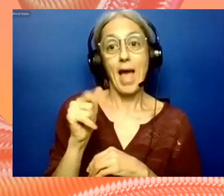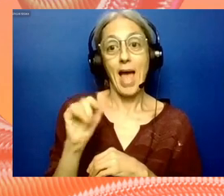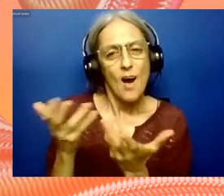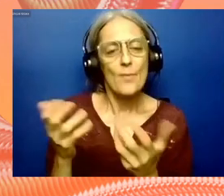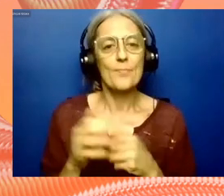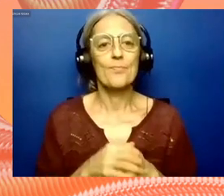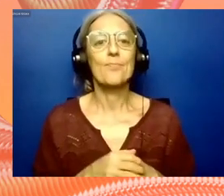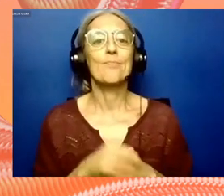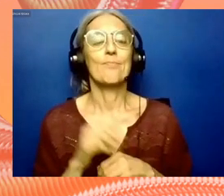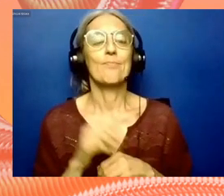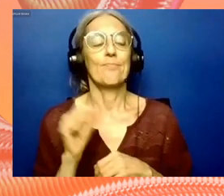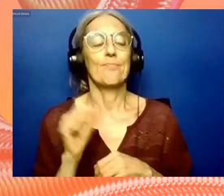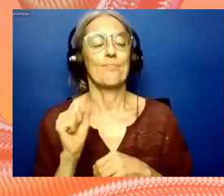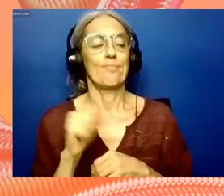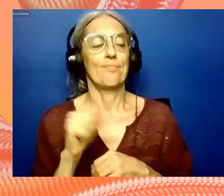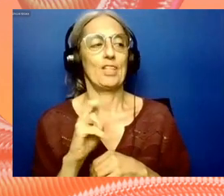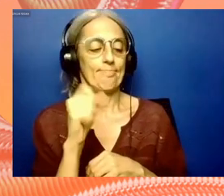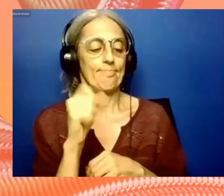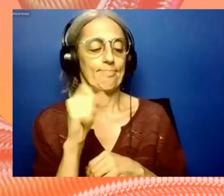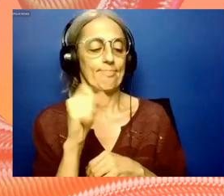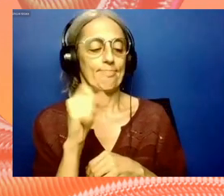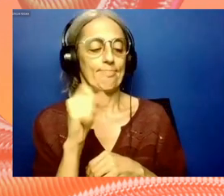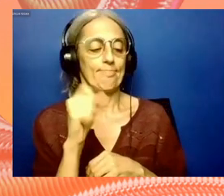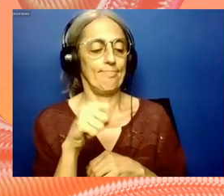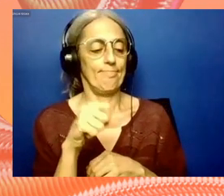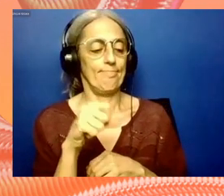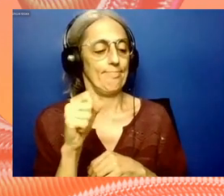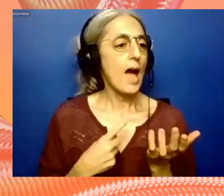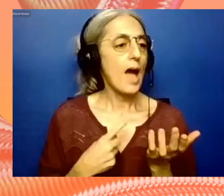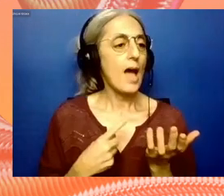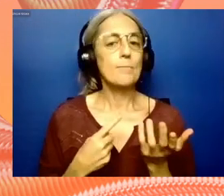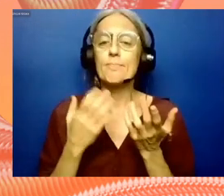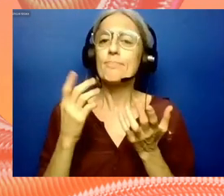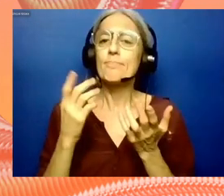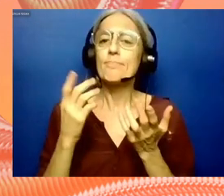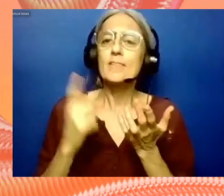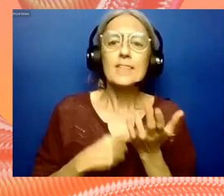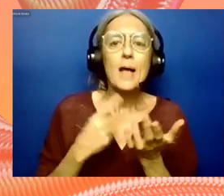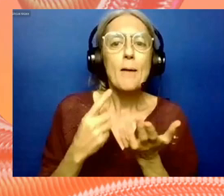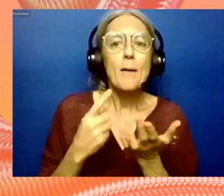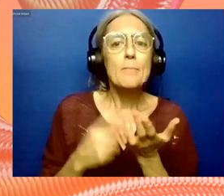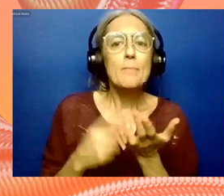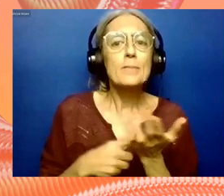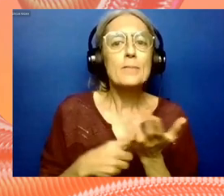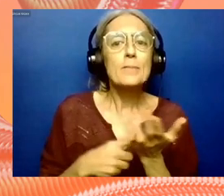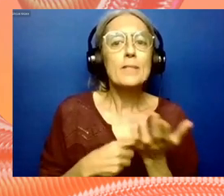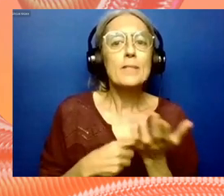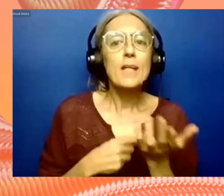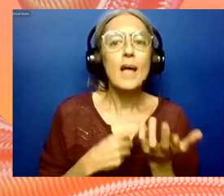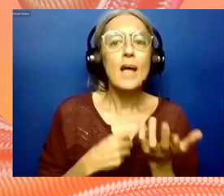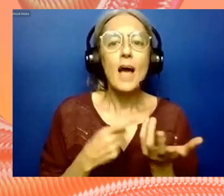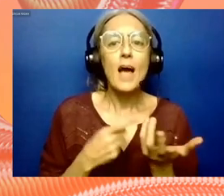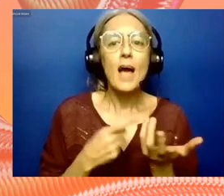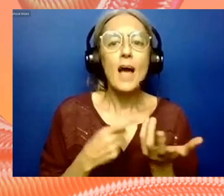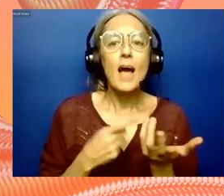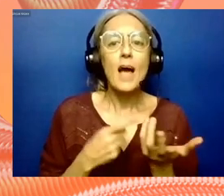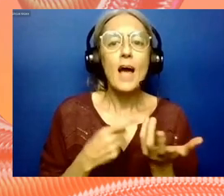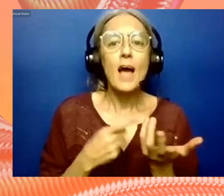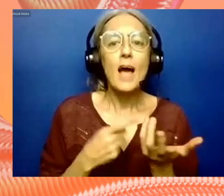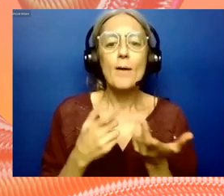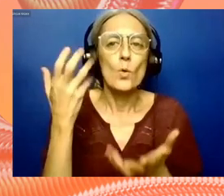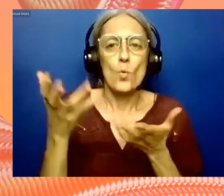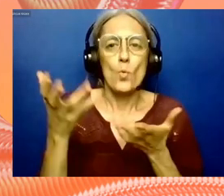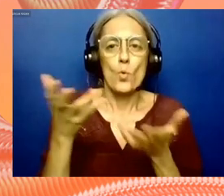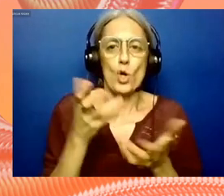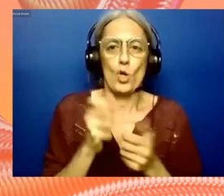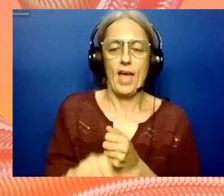with properties that we want to work with. And again, depending on what it is we're wanting to do, we